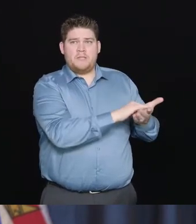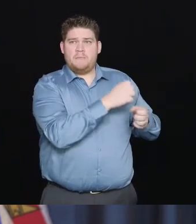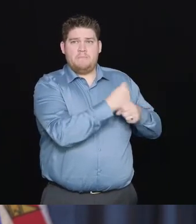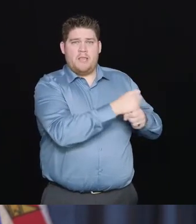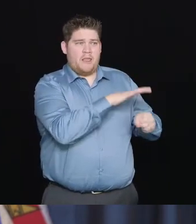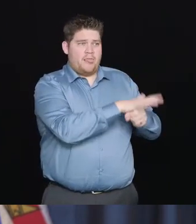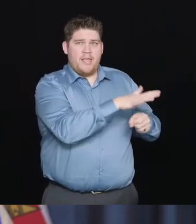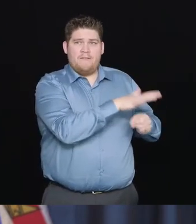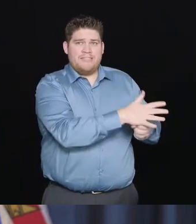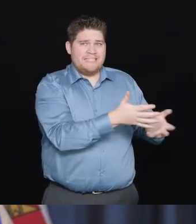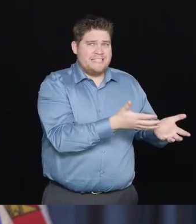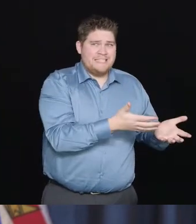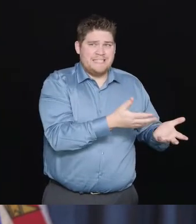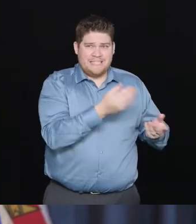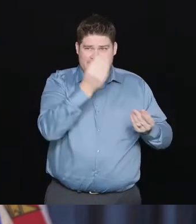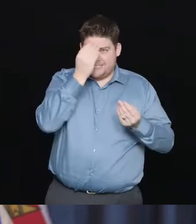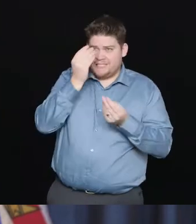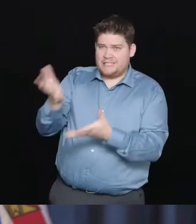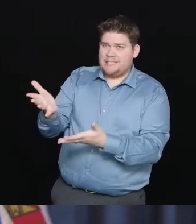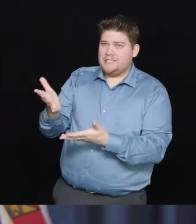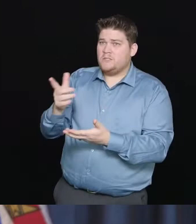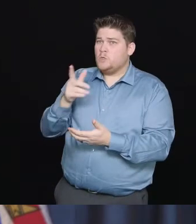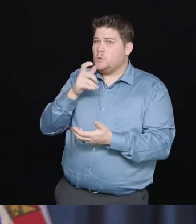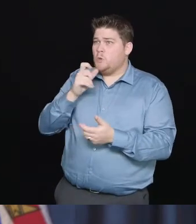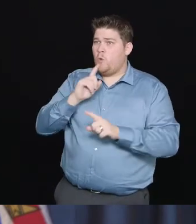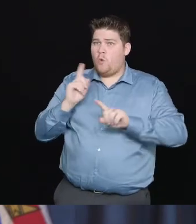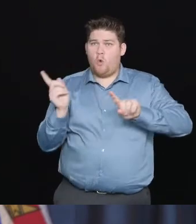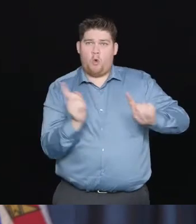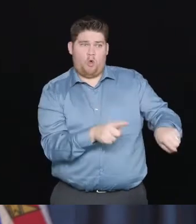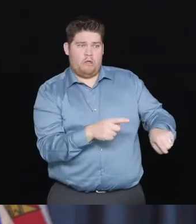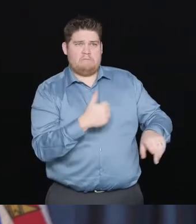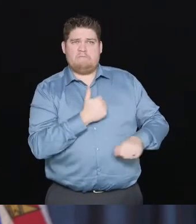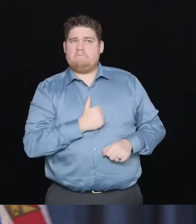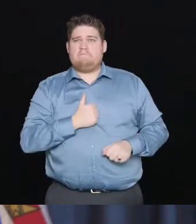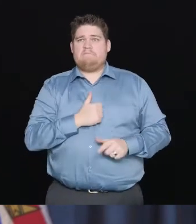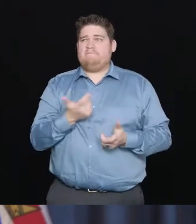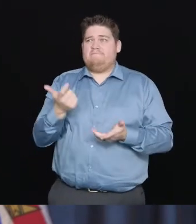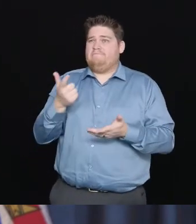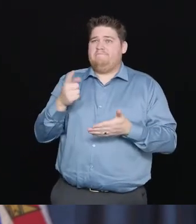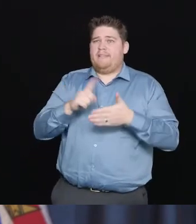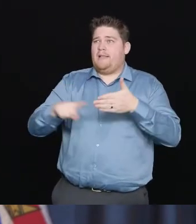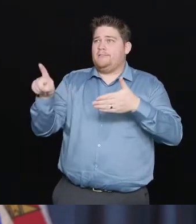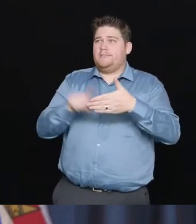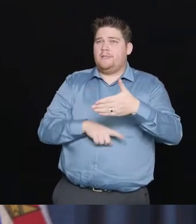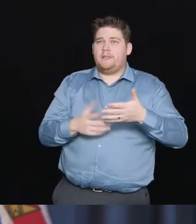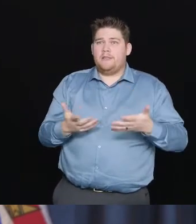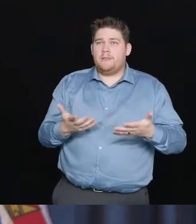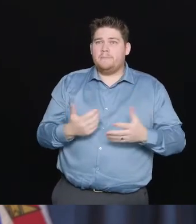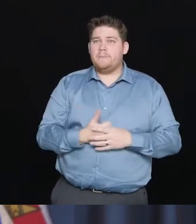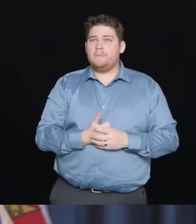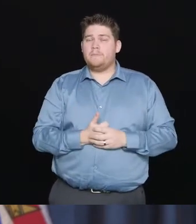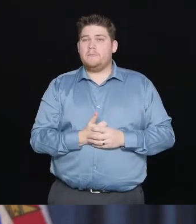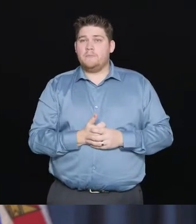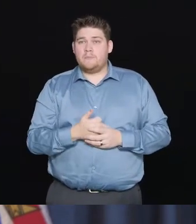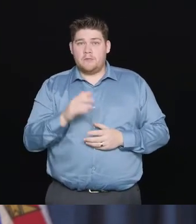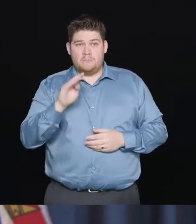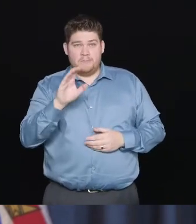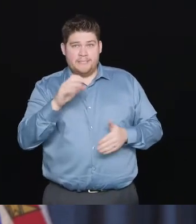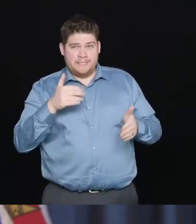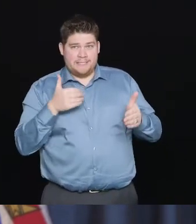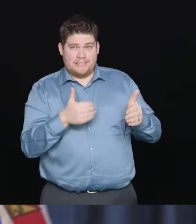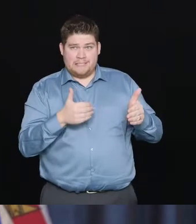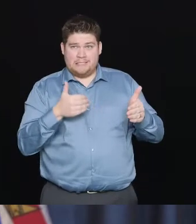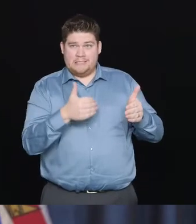that problem? And is that why you were said today that really we've only had a small increase in the number